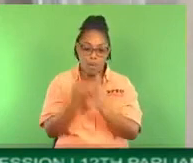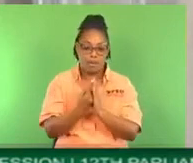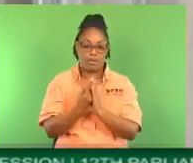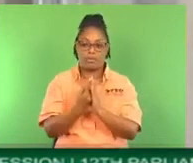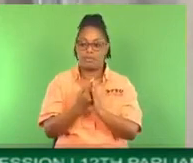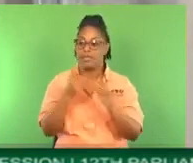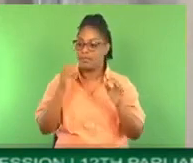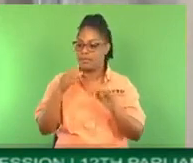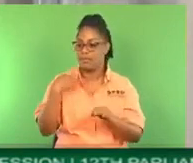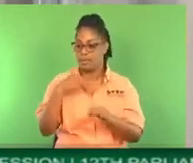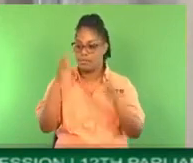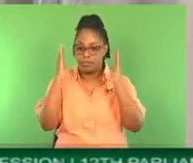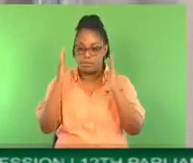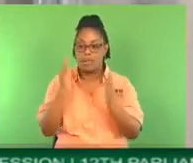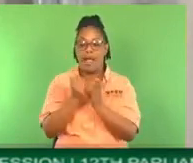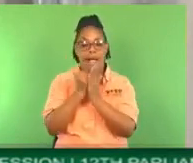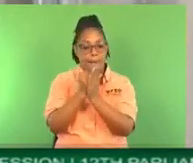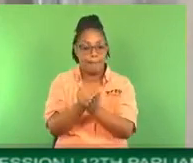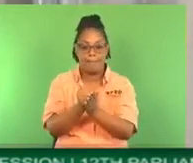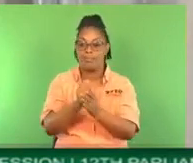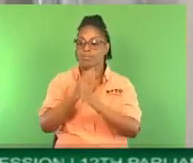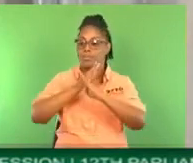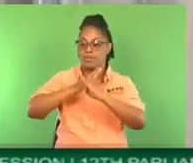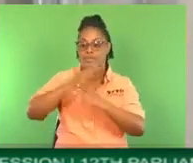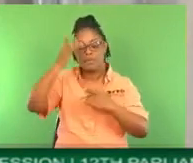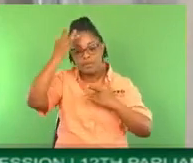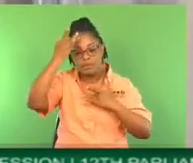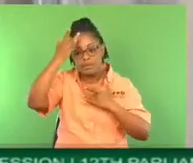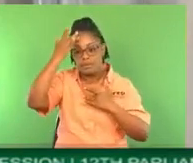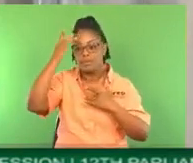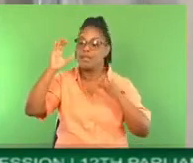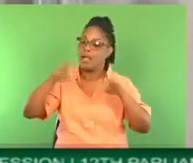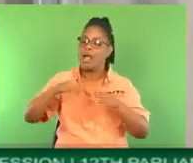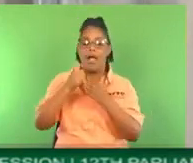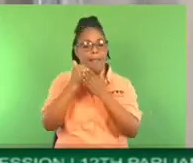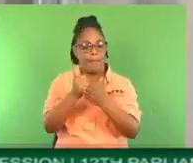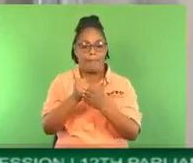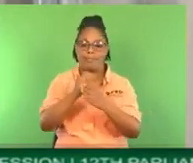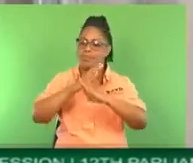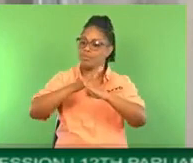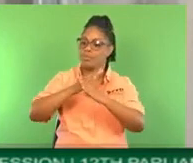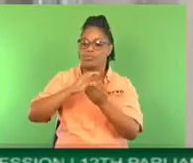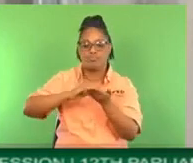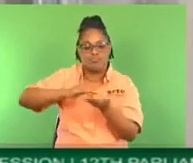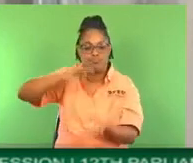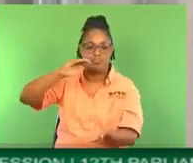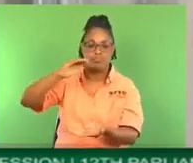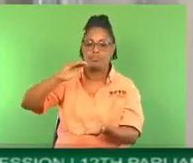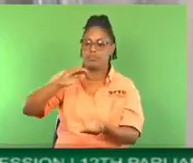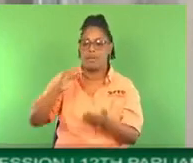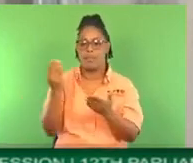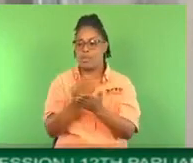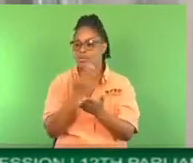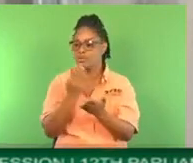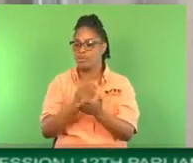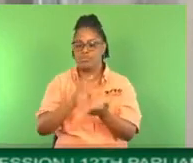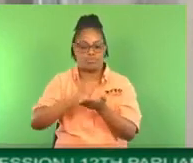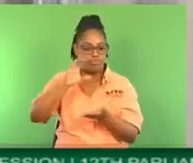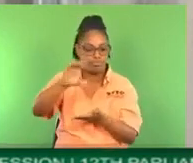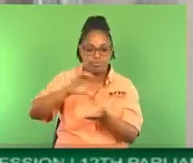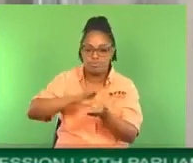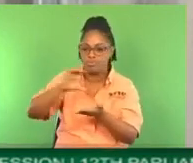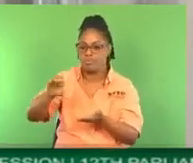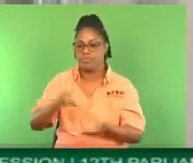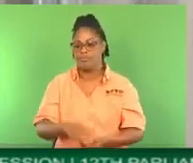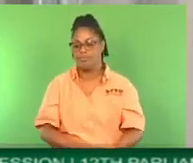health care, Madam Speaker, we could prevent the budget from escalating so high